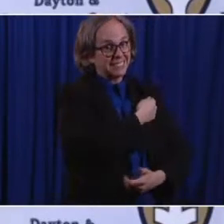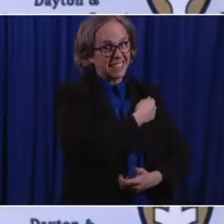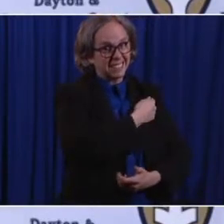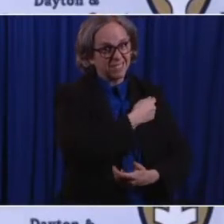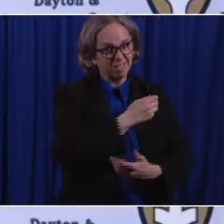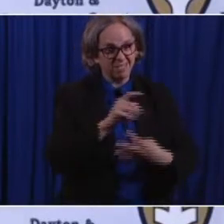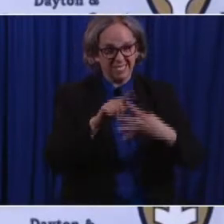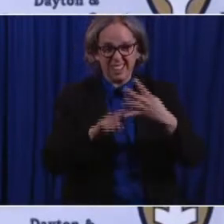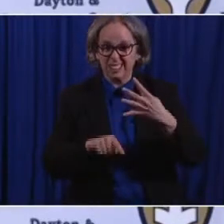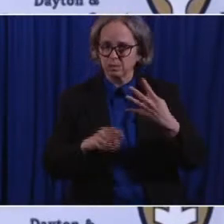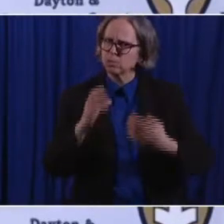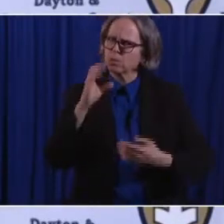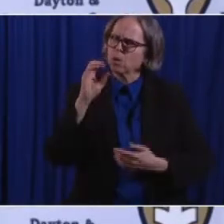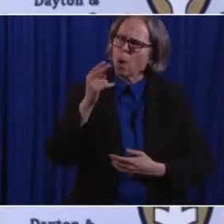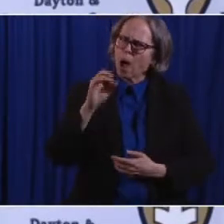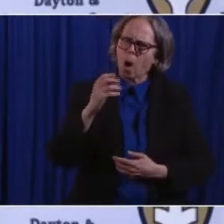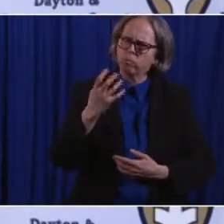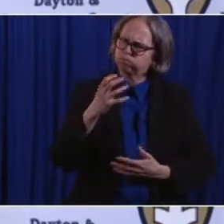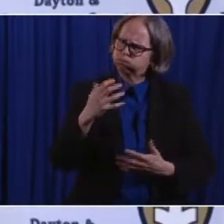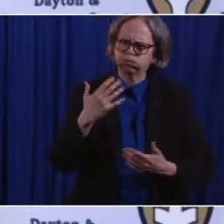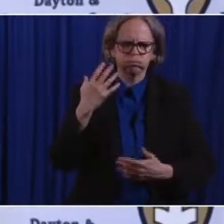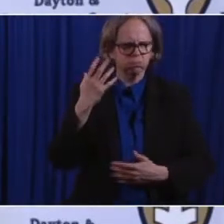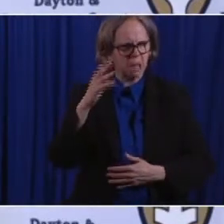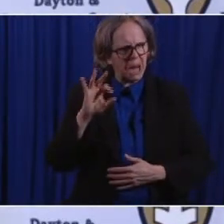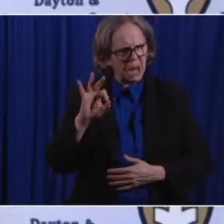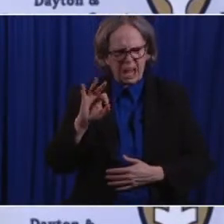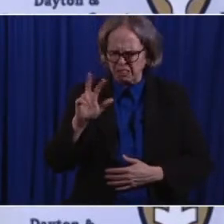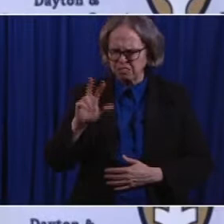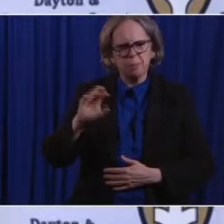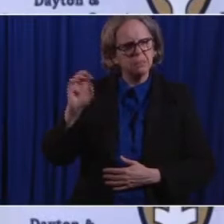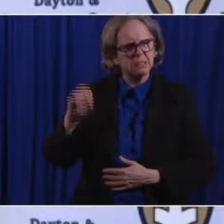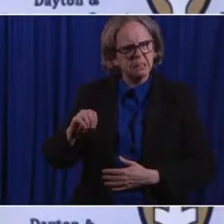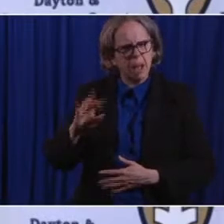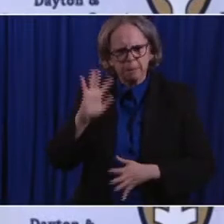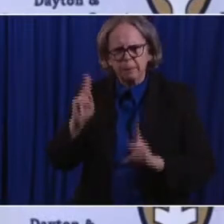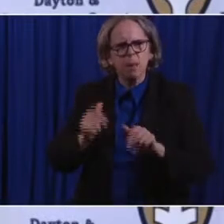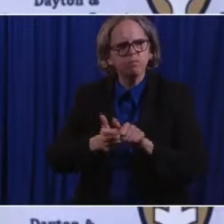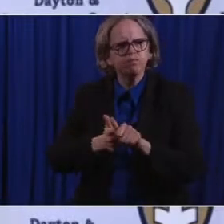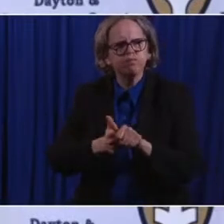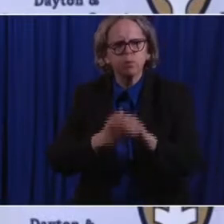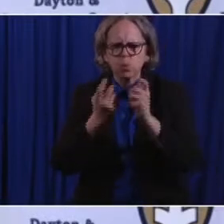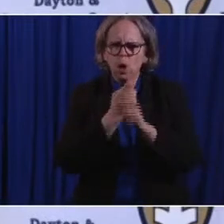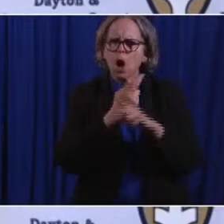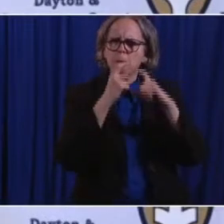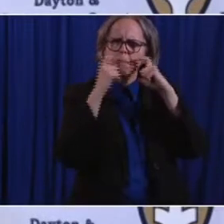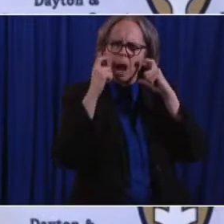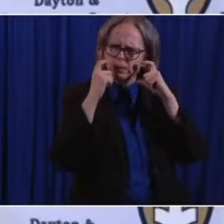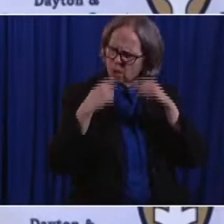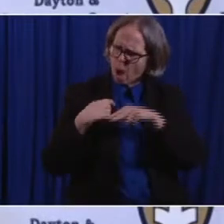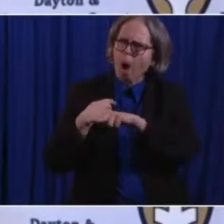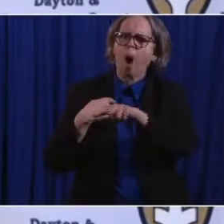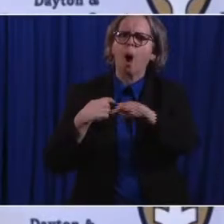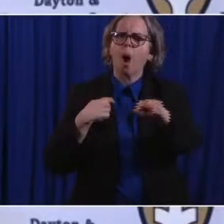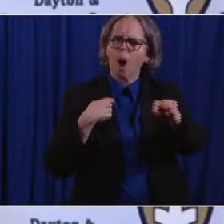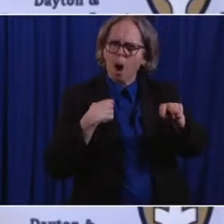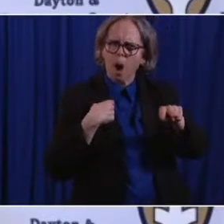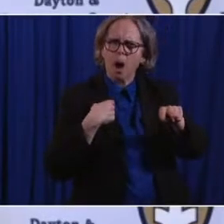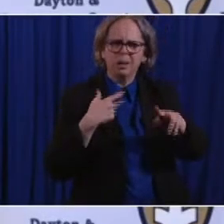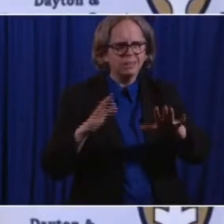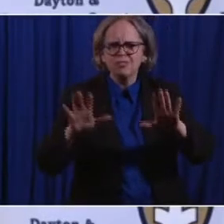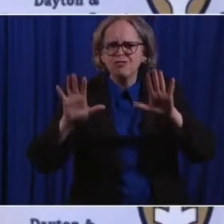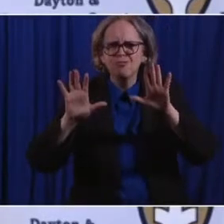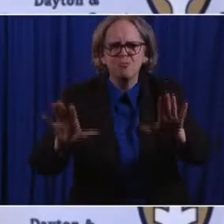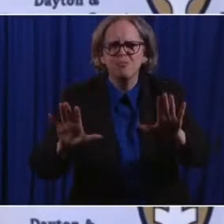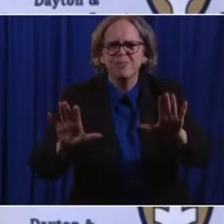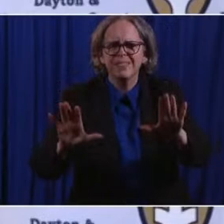retail when you walk into a retail store, 93, 94% of the people on average are wearing a mask. That's still very, very good.